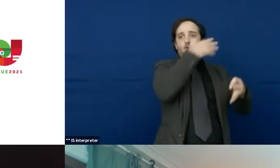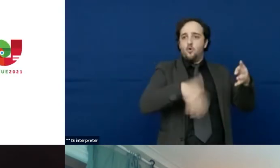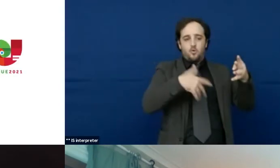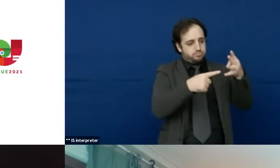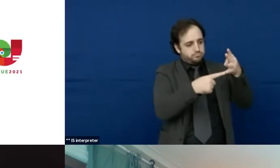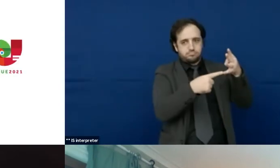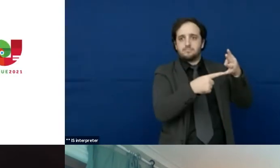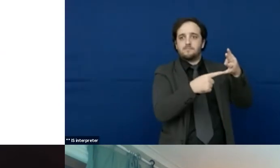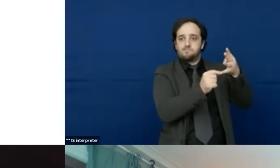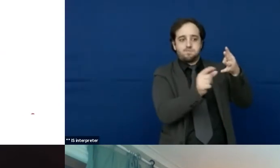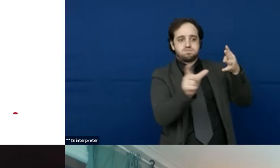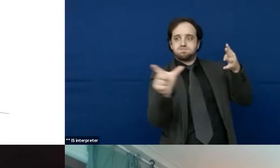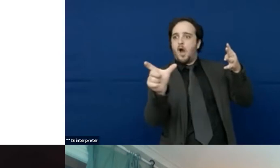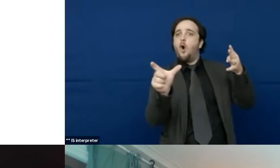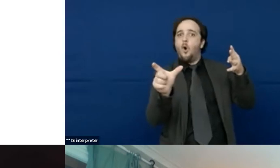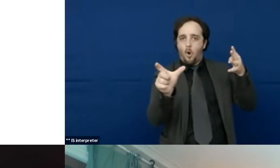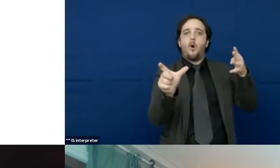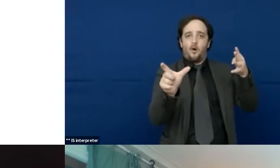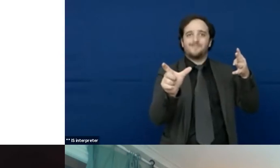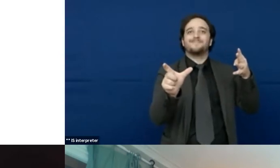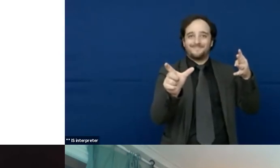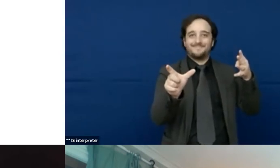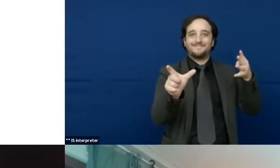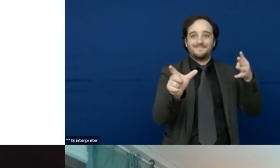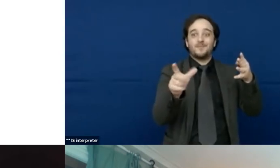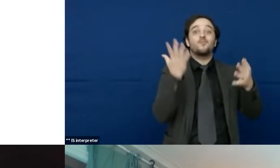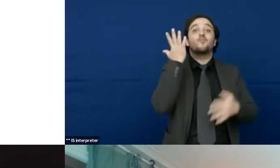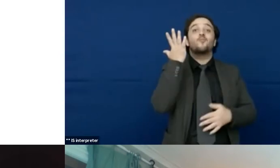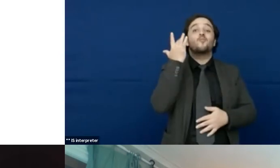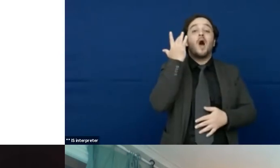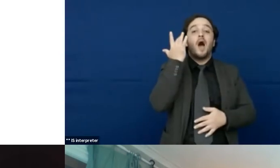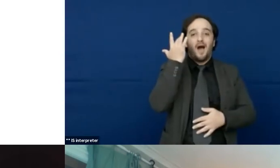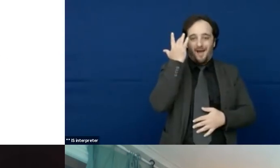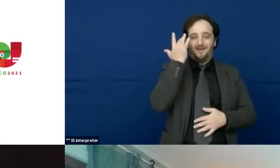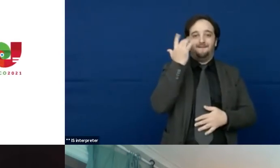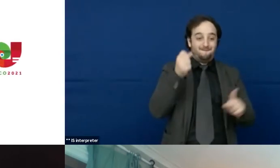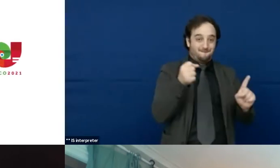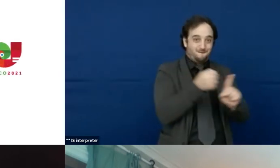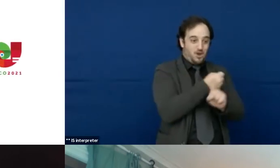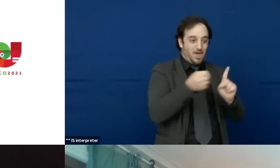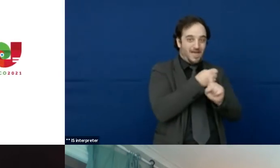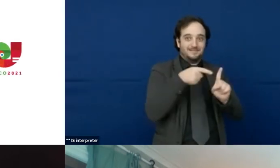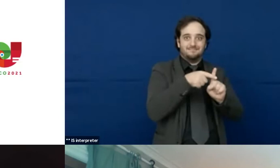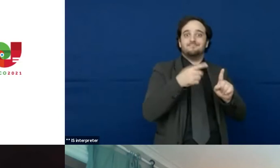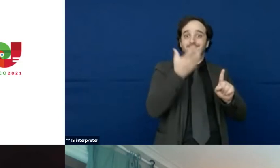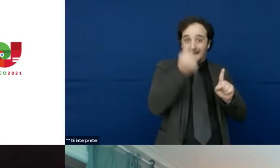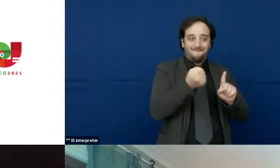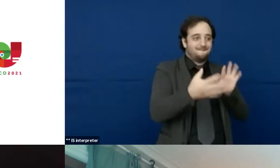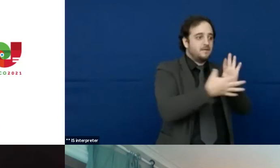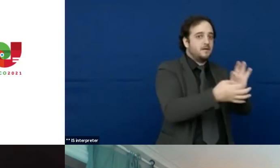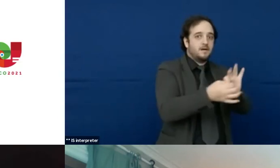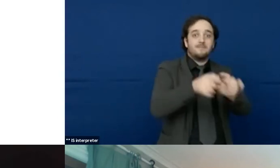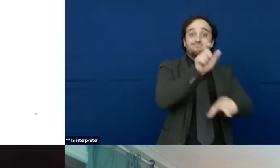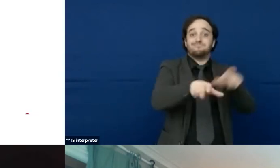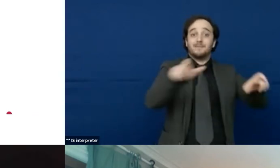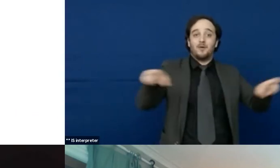nexus between the development humanitarian and conflict context when we talk about addressing